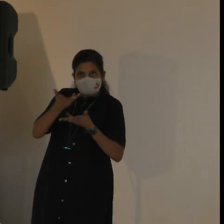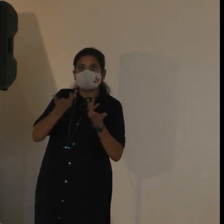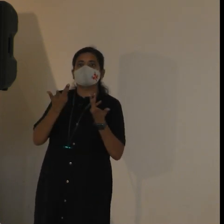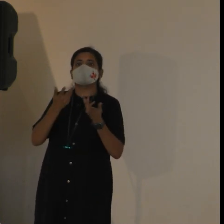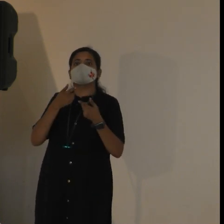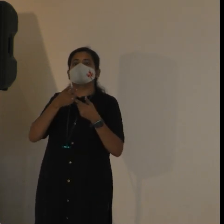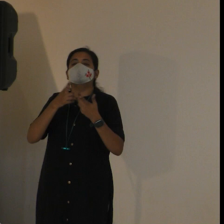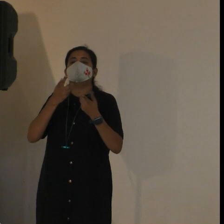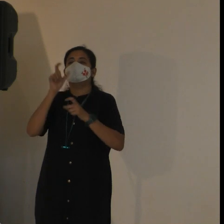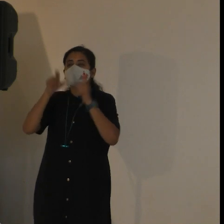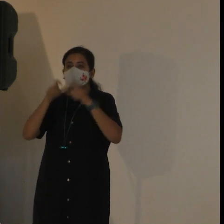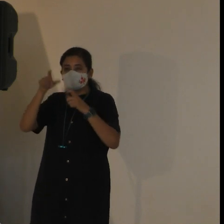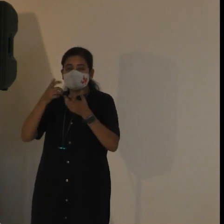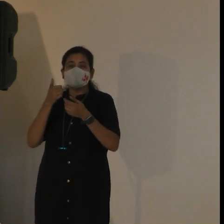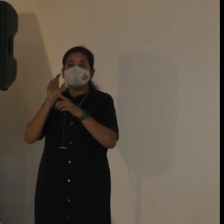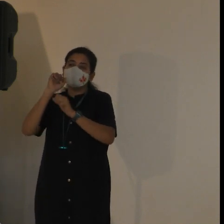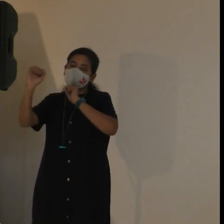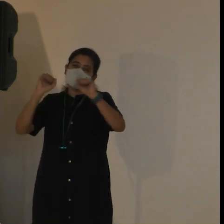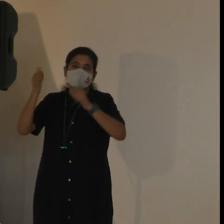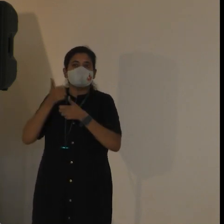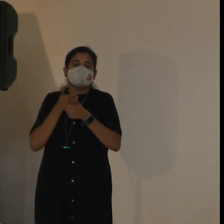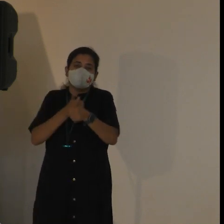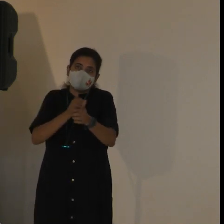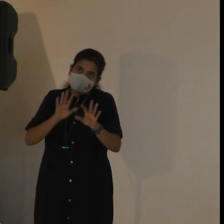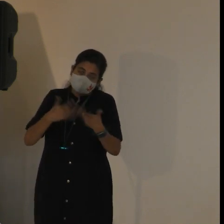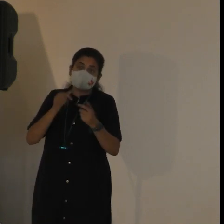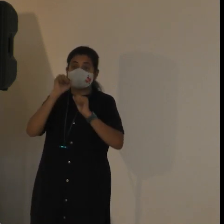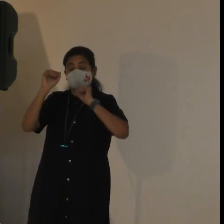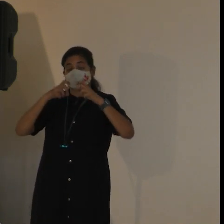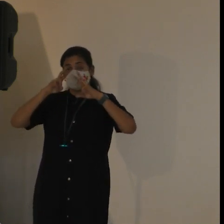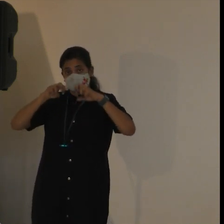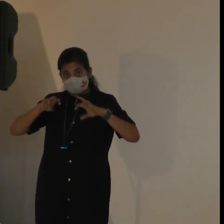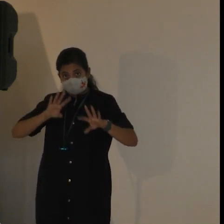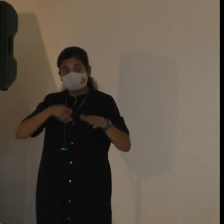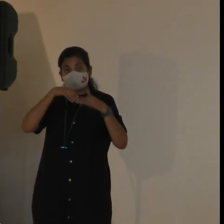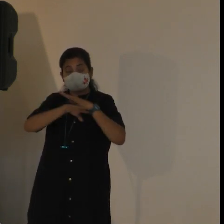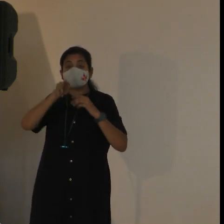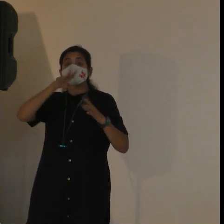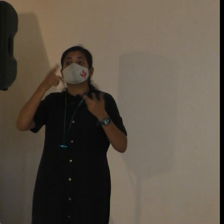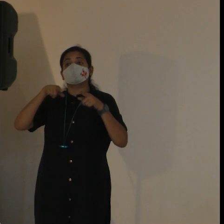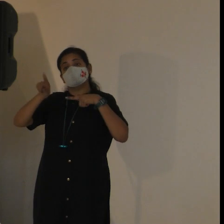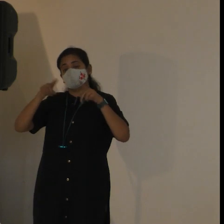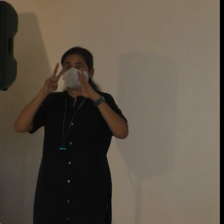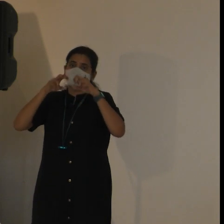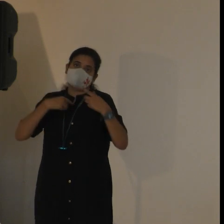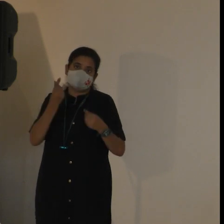themes with references so people can follow up on their own. So when people say they want to do their research, we're giving them the means to do their own